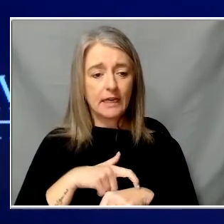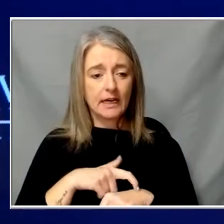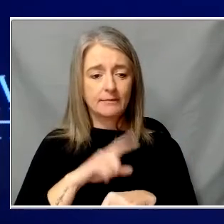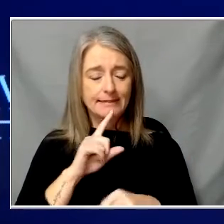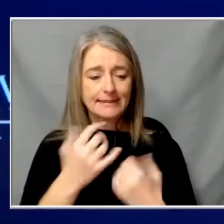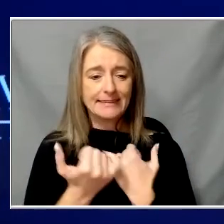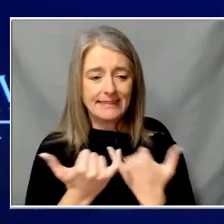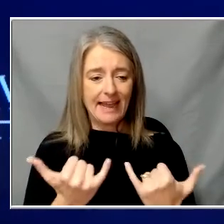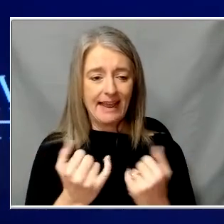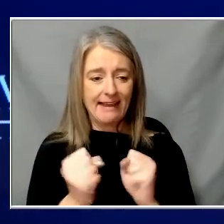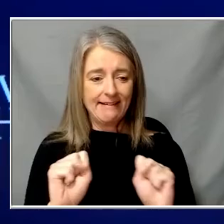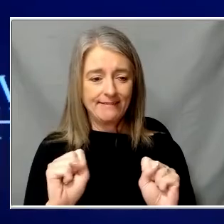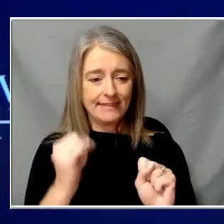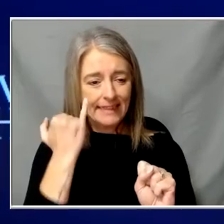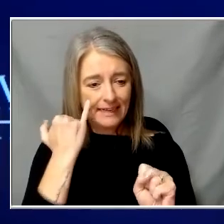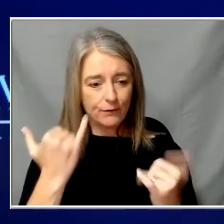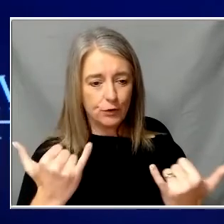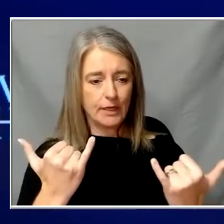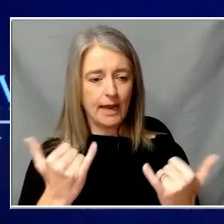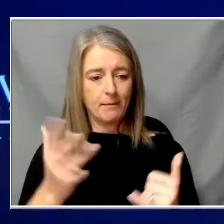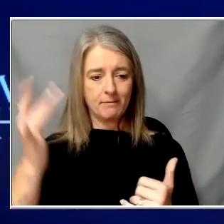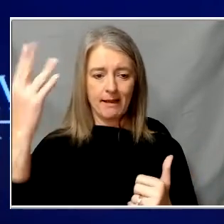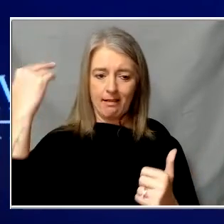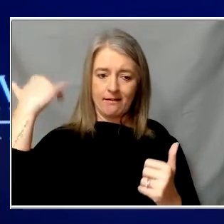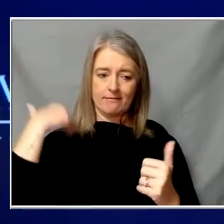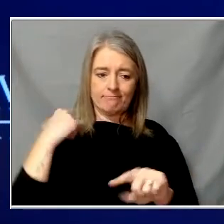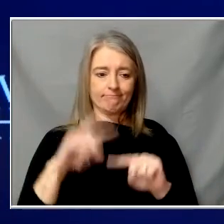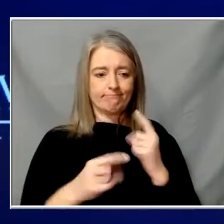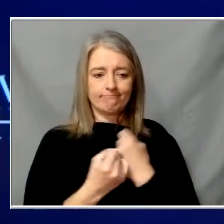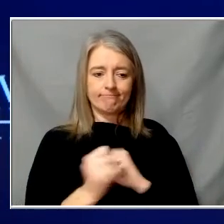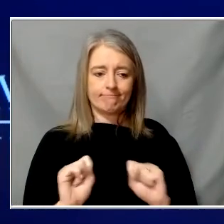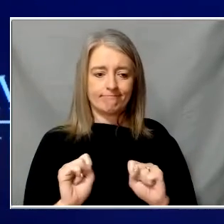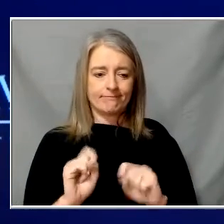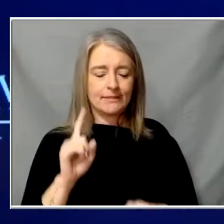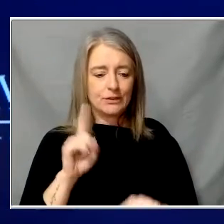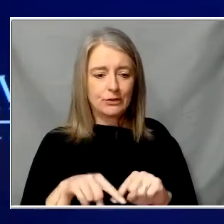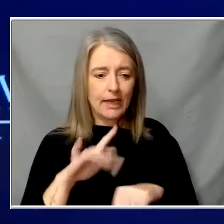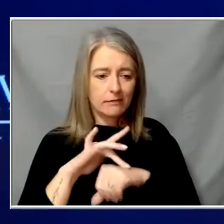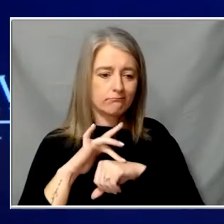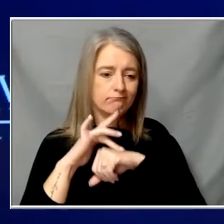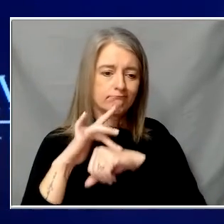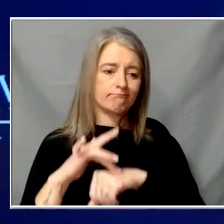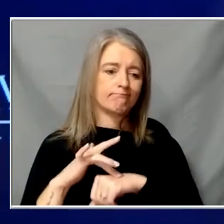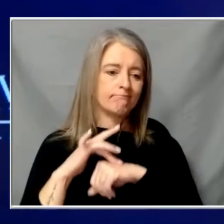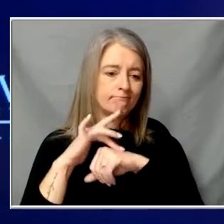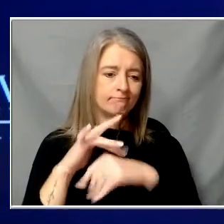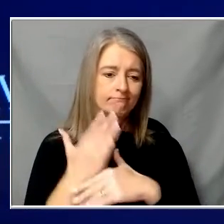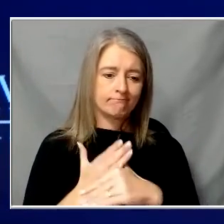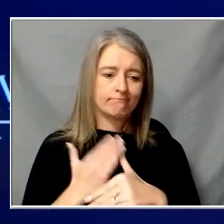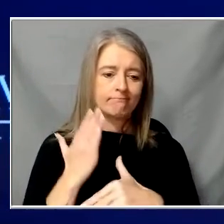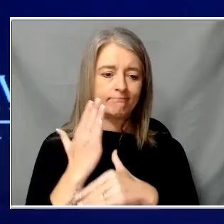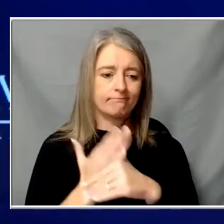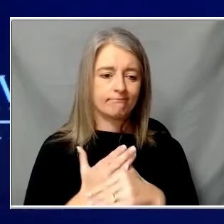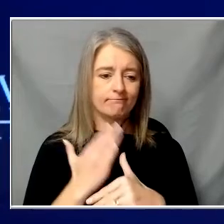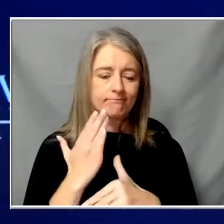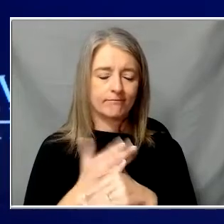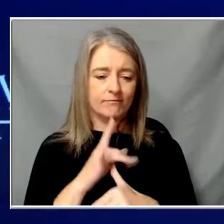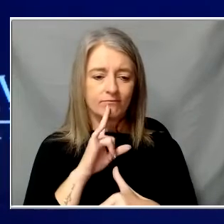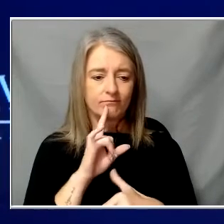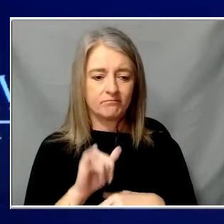Really? But you can't just think you can't let it just bother you. You just have